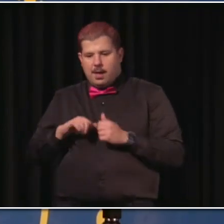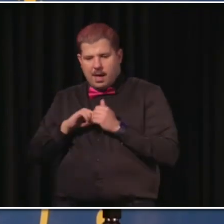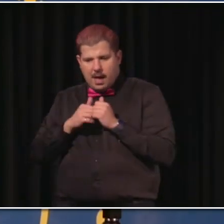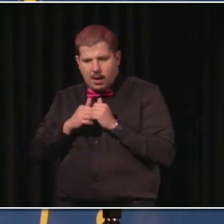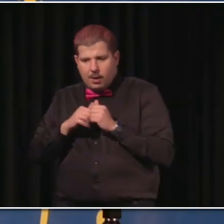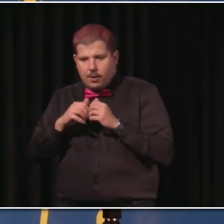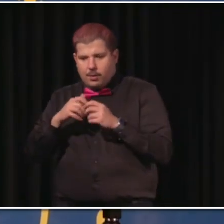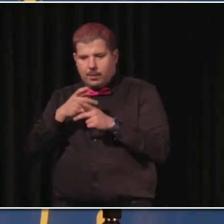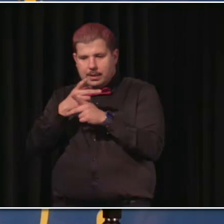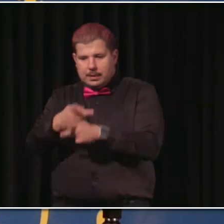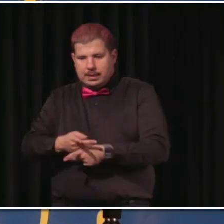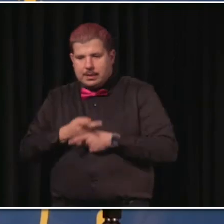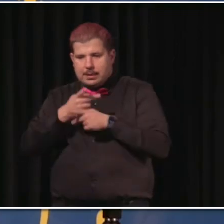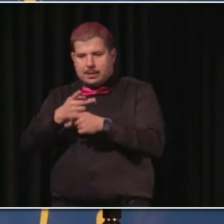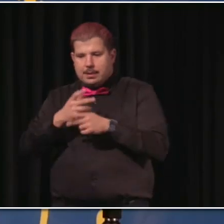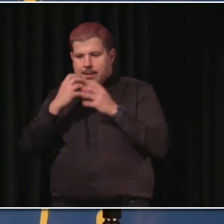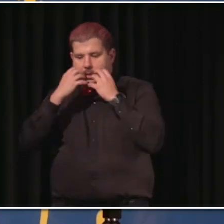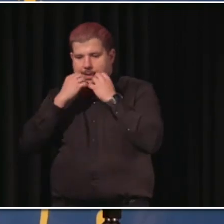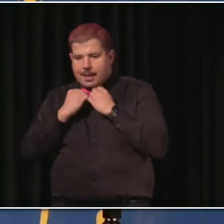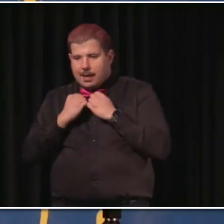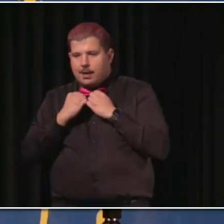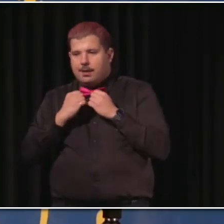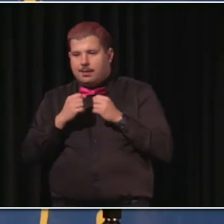care for one another,